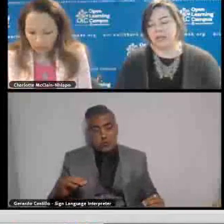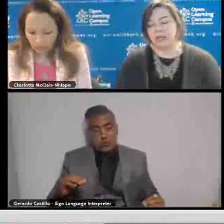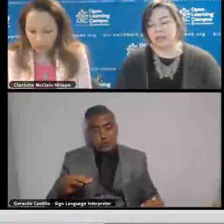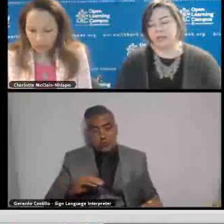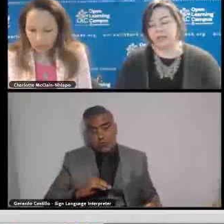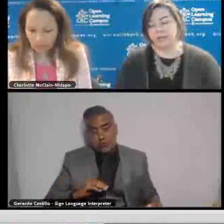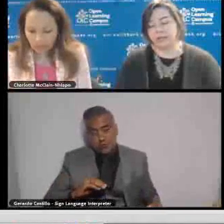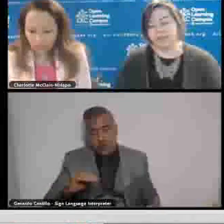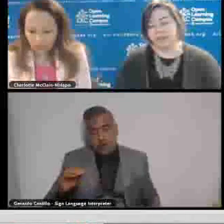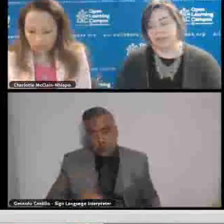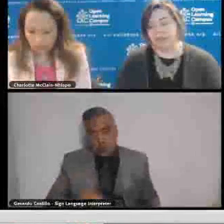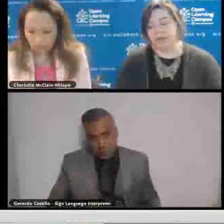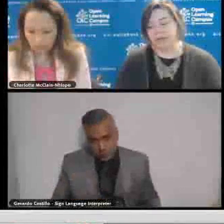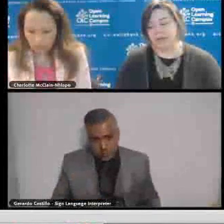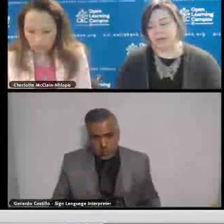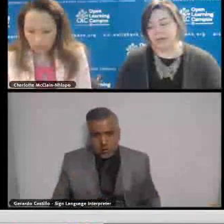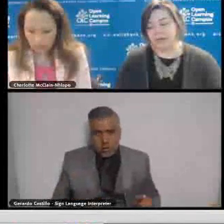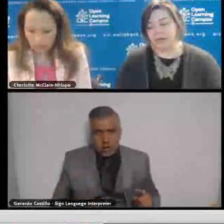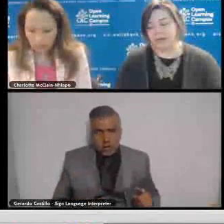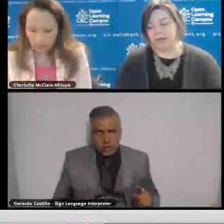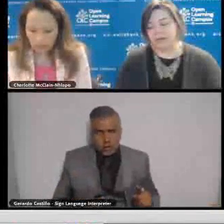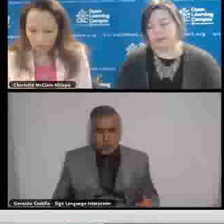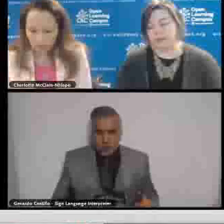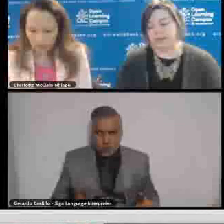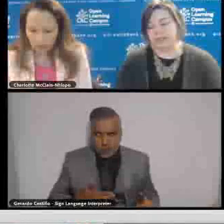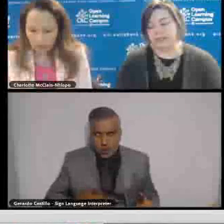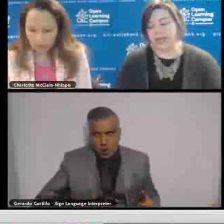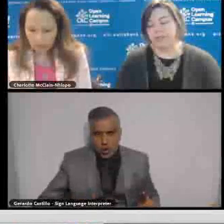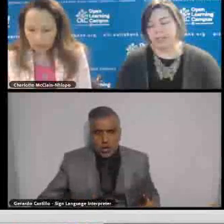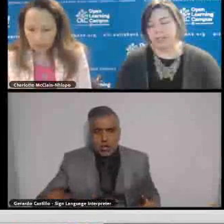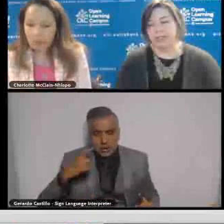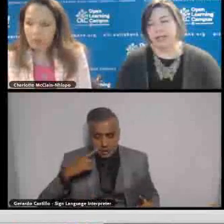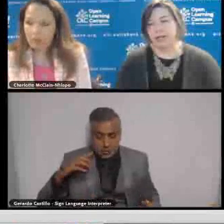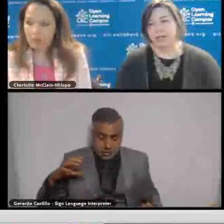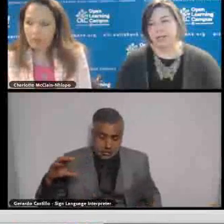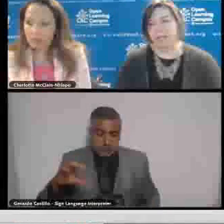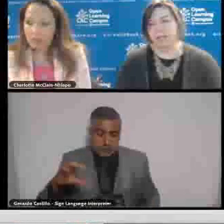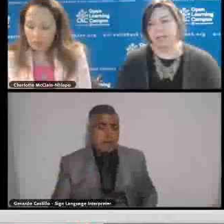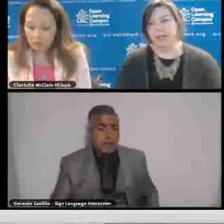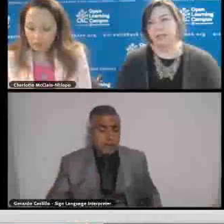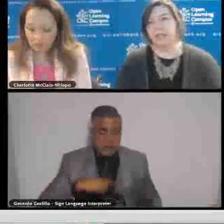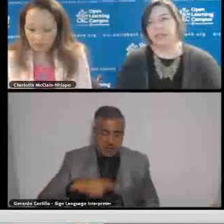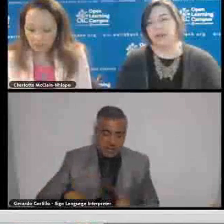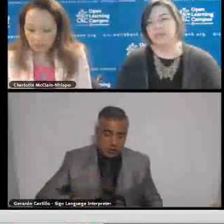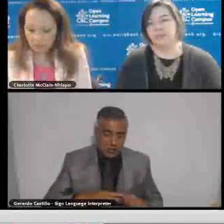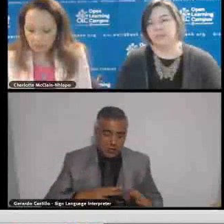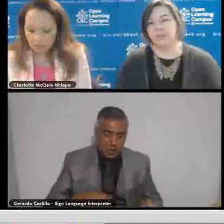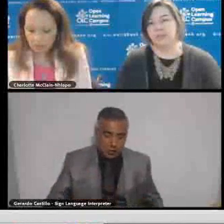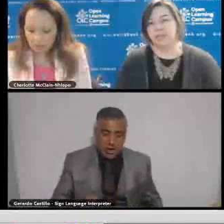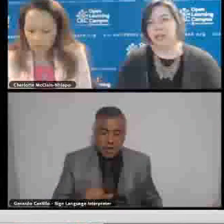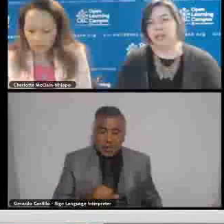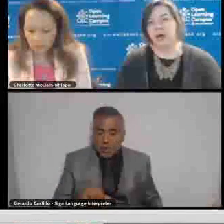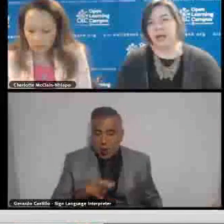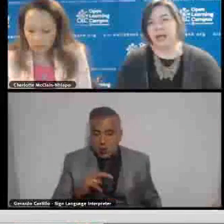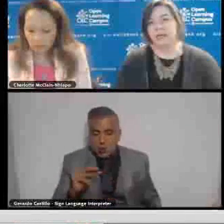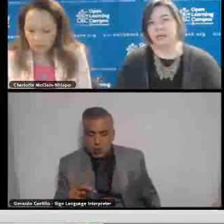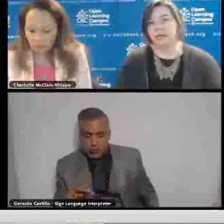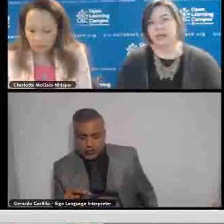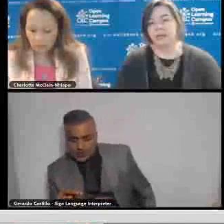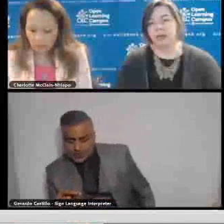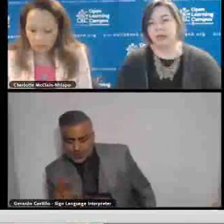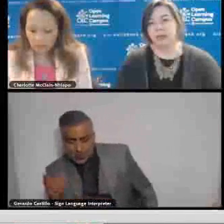So from there on, the government invested heavily in cyclone shelters, but they also took a look at why so many